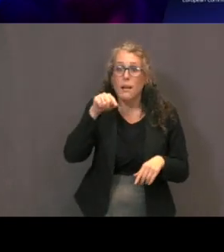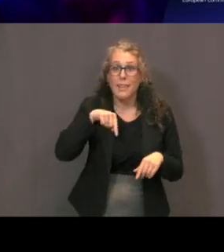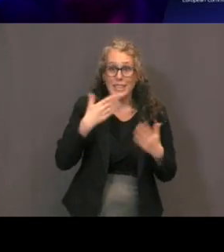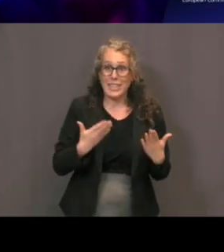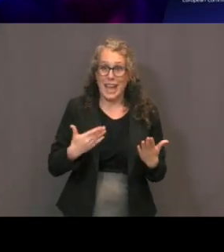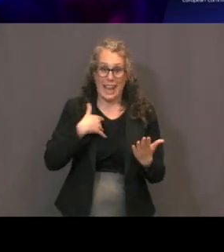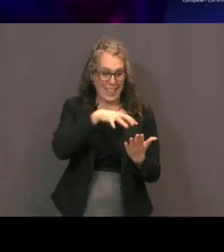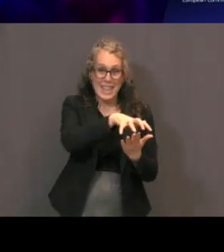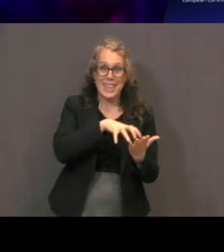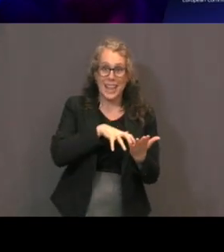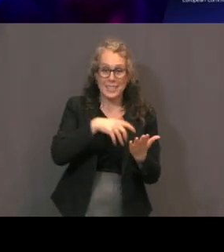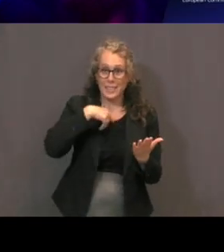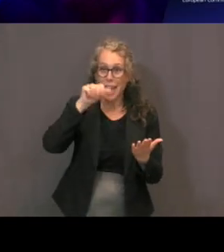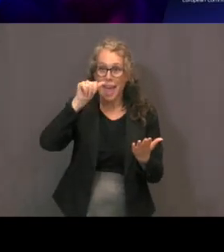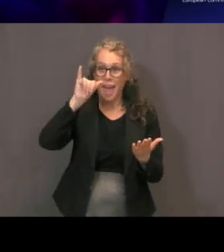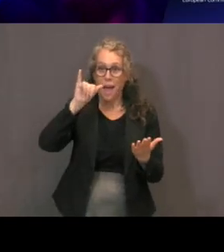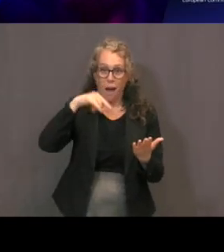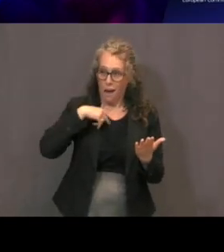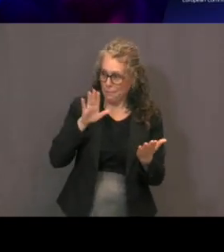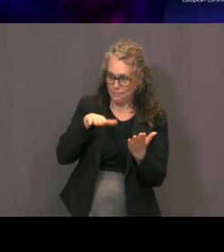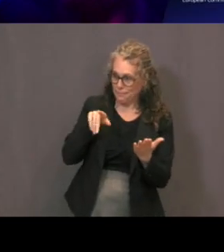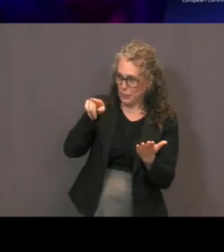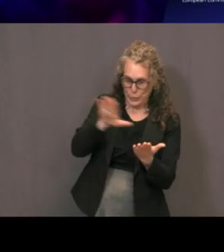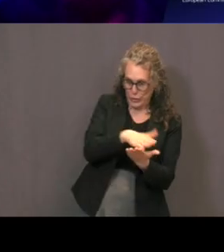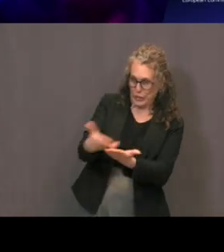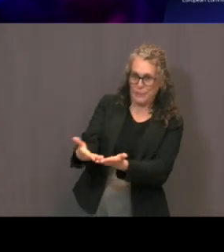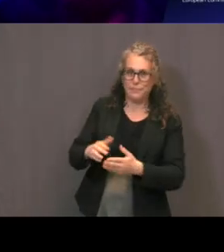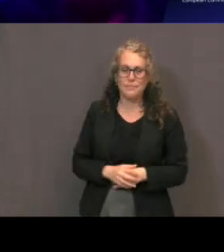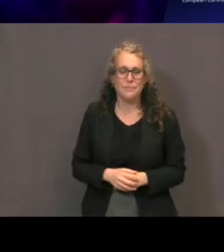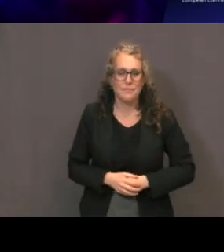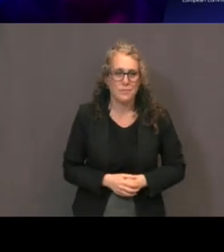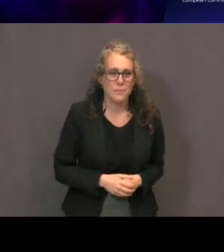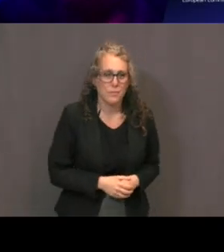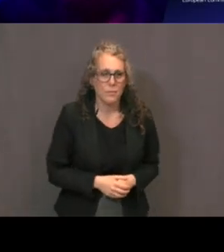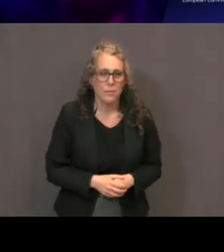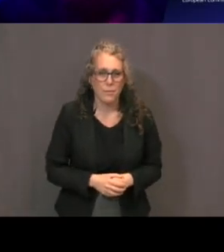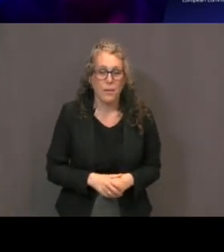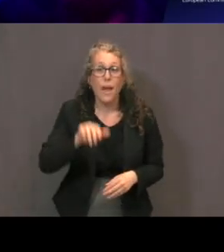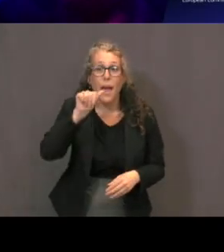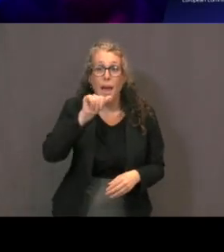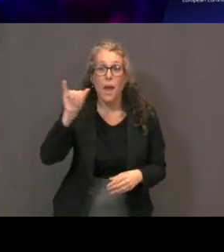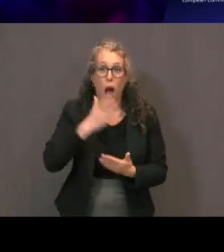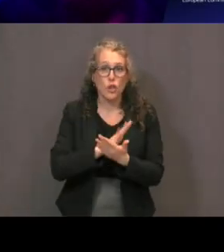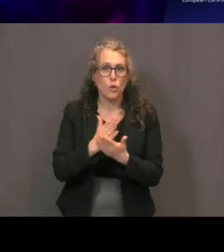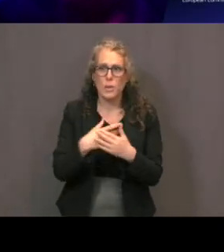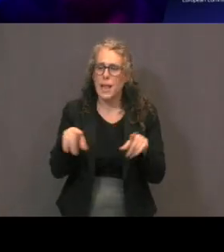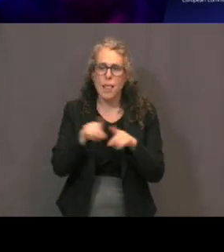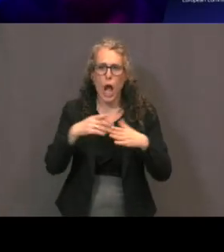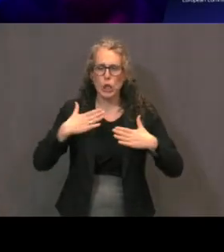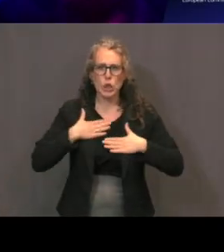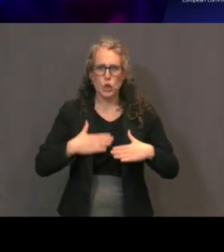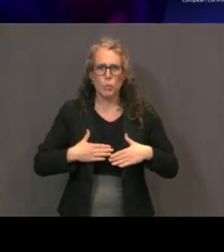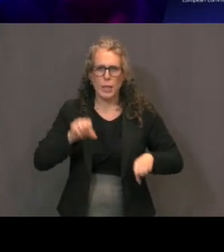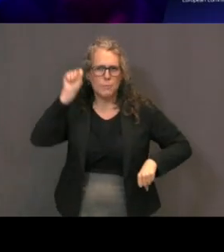text. Of course, AI interpreters are already superhuman in some respects, as they